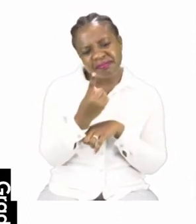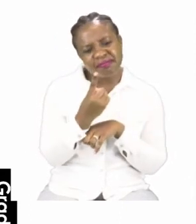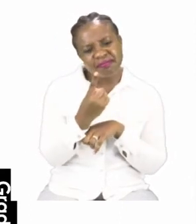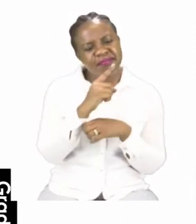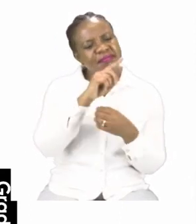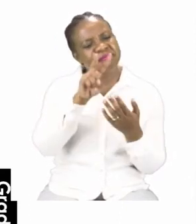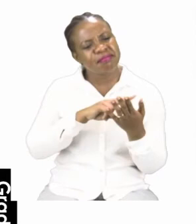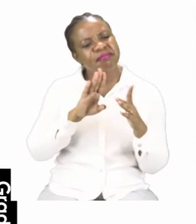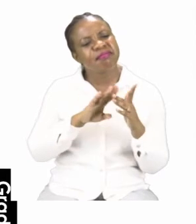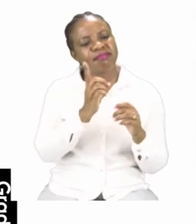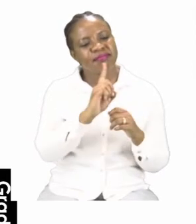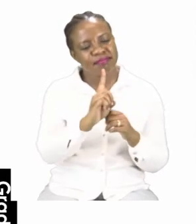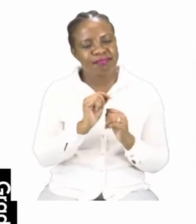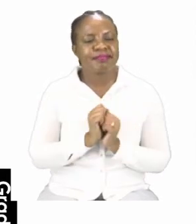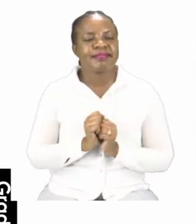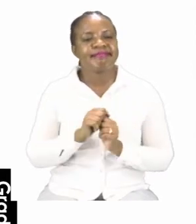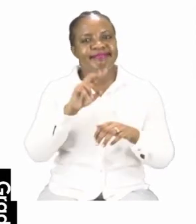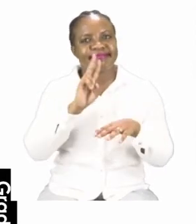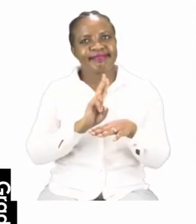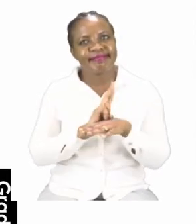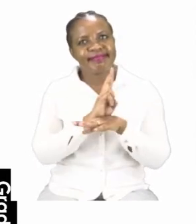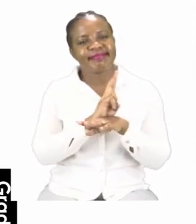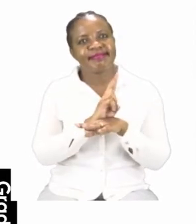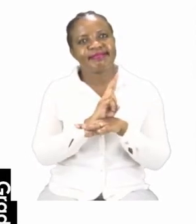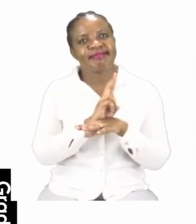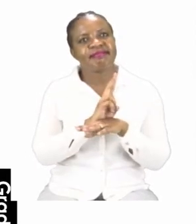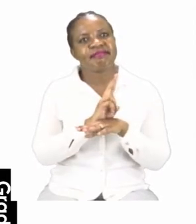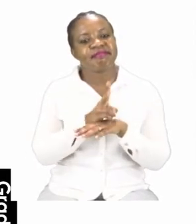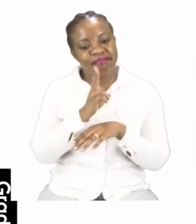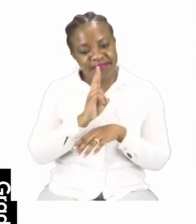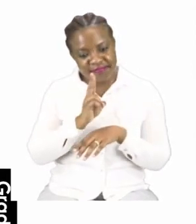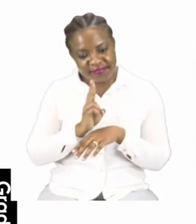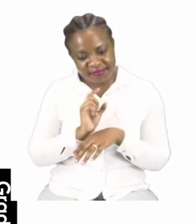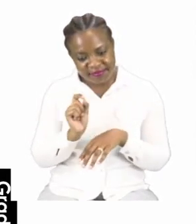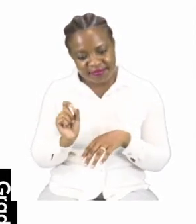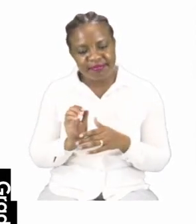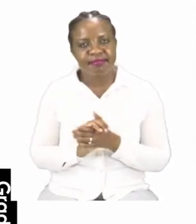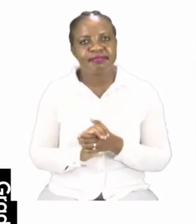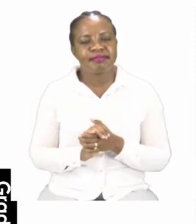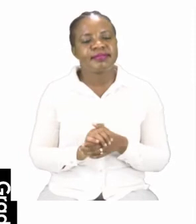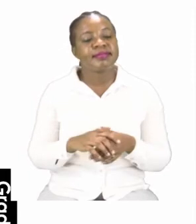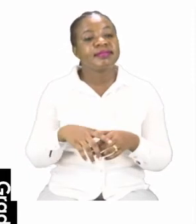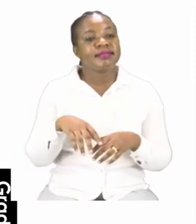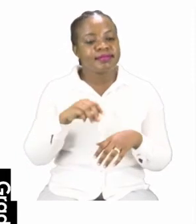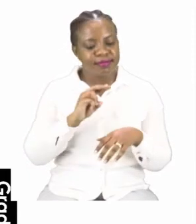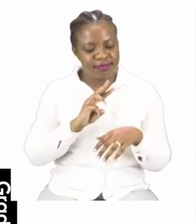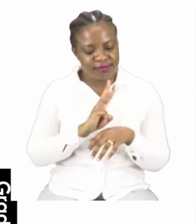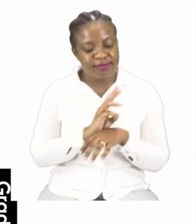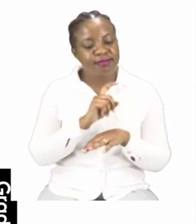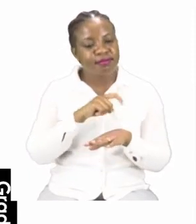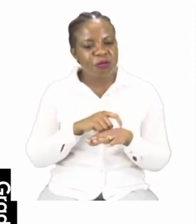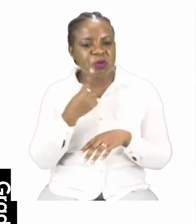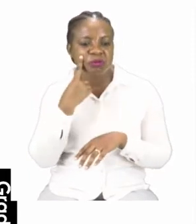The second time is to get your answers. And then the third time is for you to check that your answers